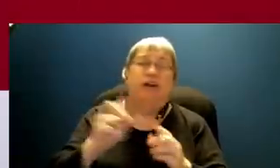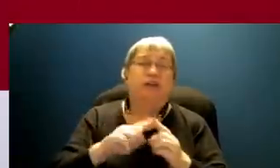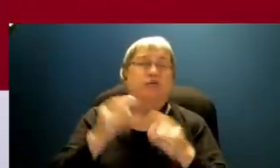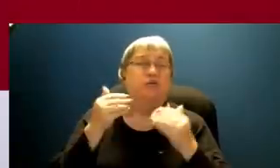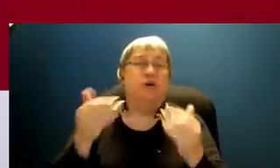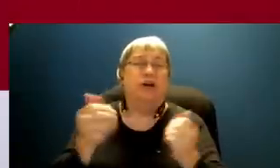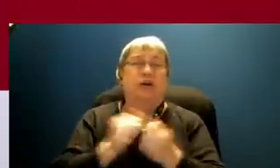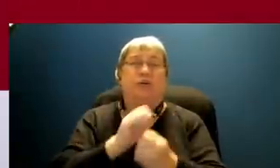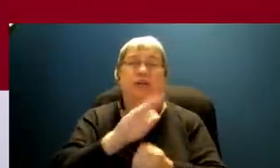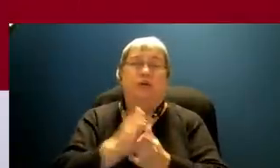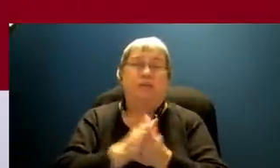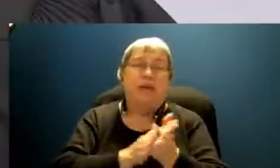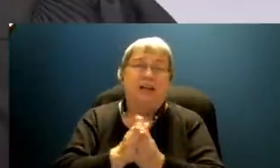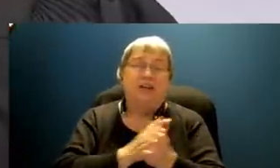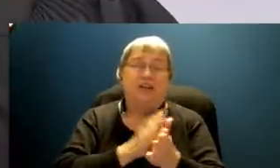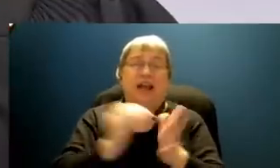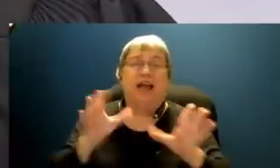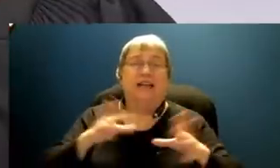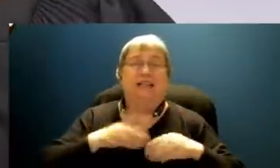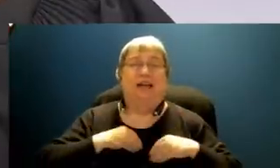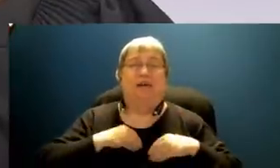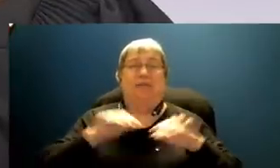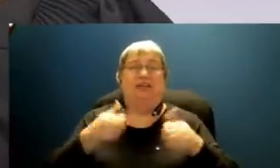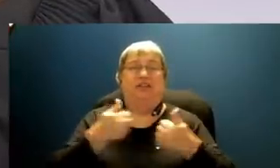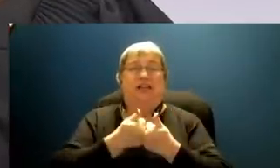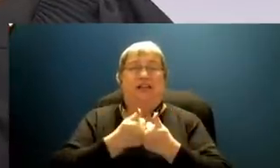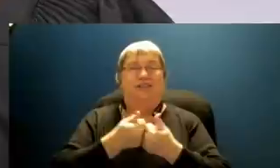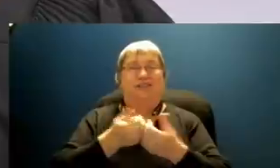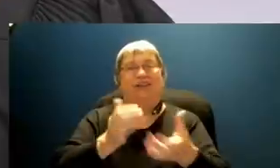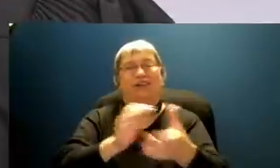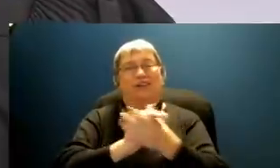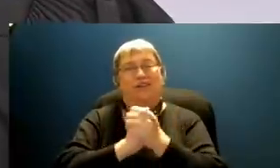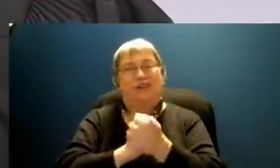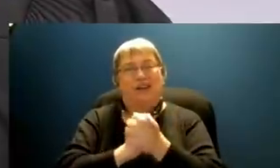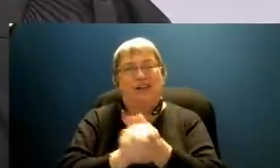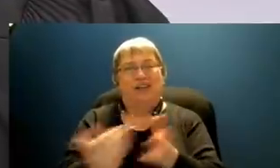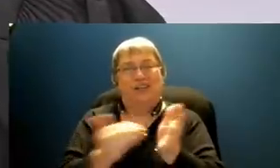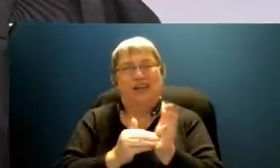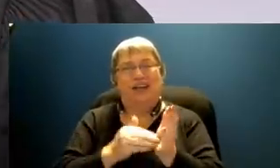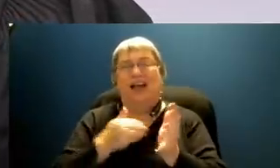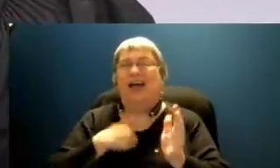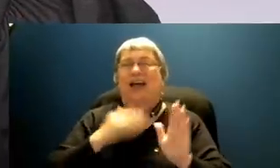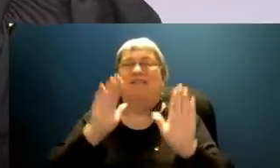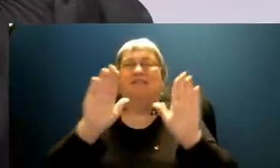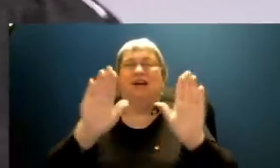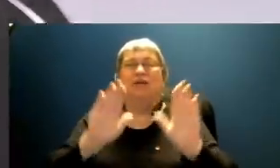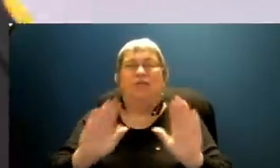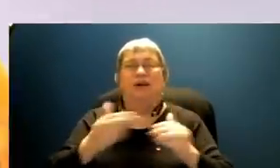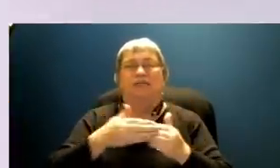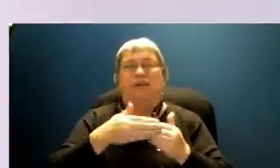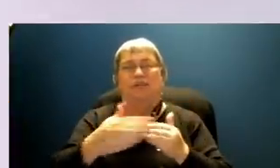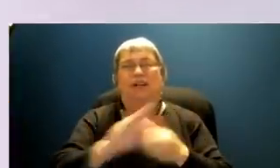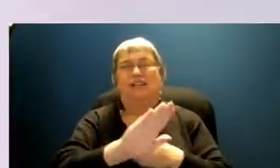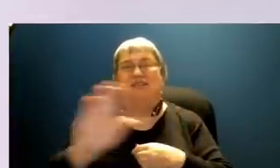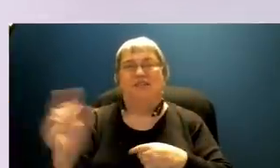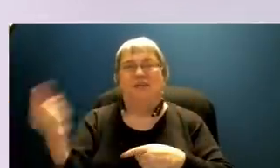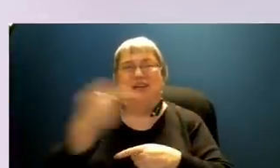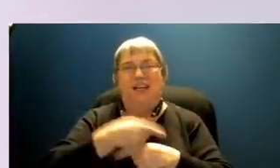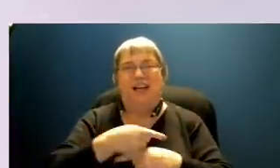take on the challenges that lie ahead. Congratulations again, and have a wonderful rest of your day.